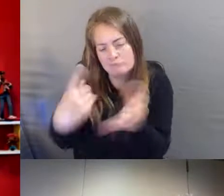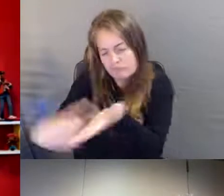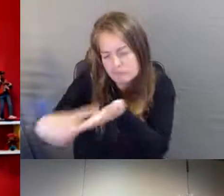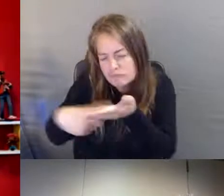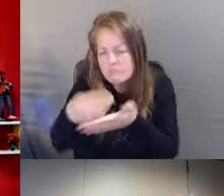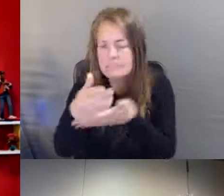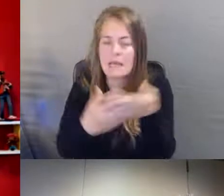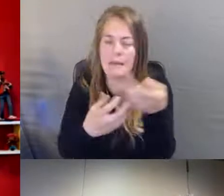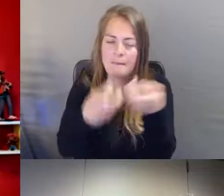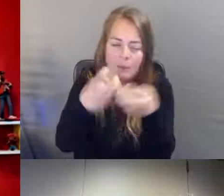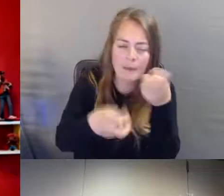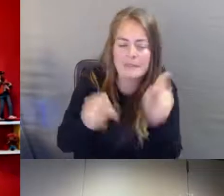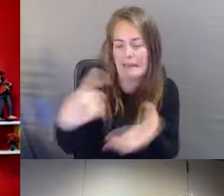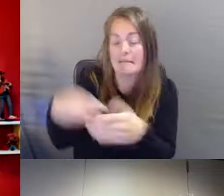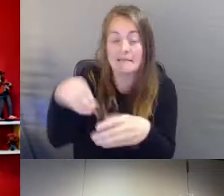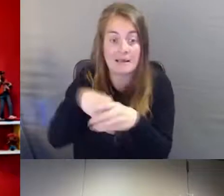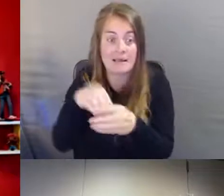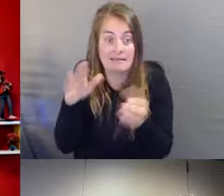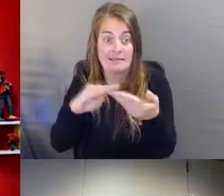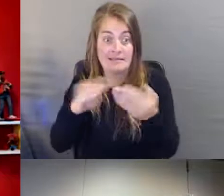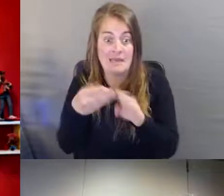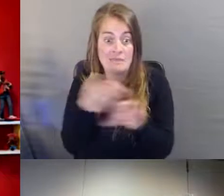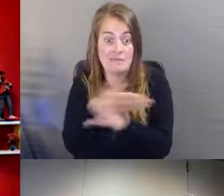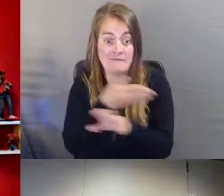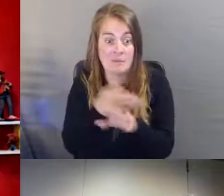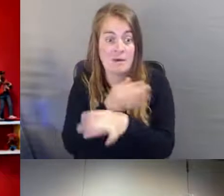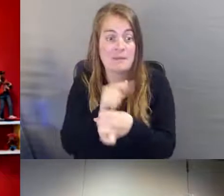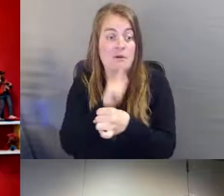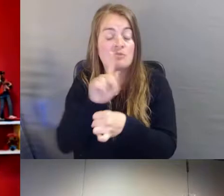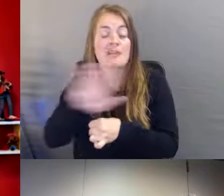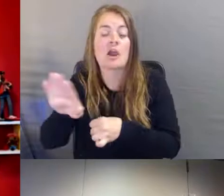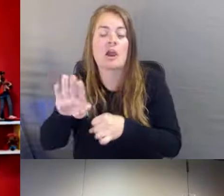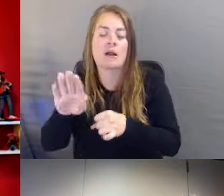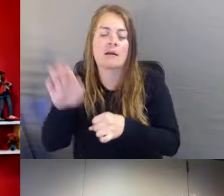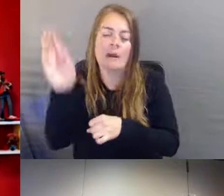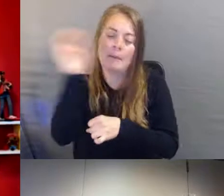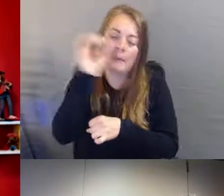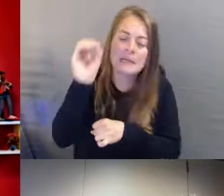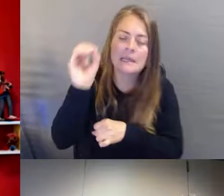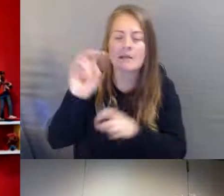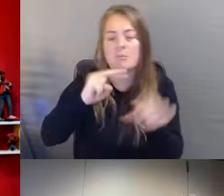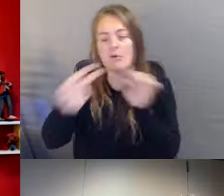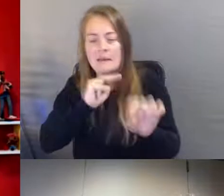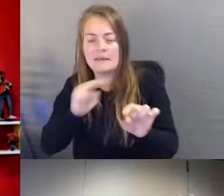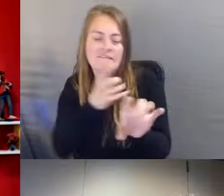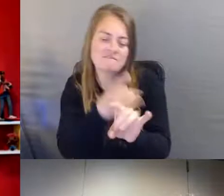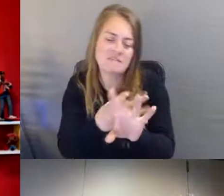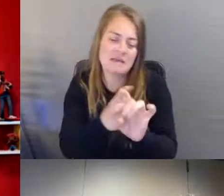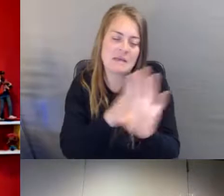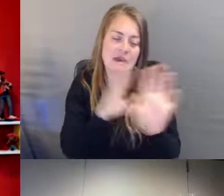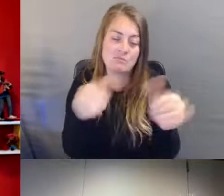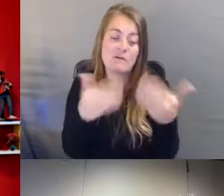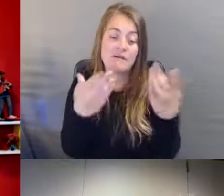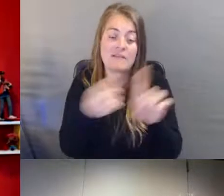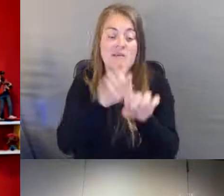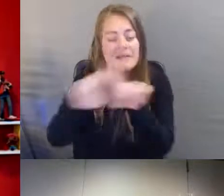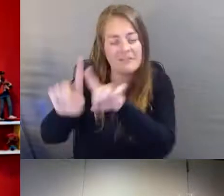certain issues within the city and be able to provide their perspectives from their different